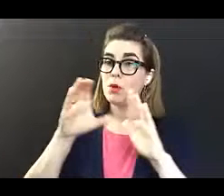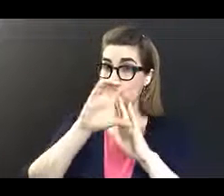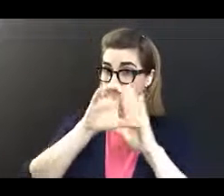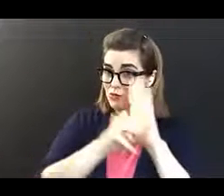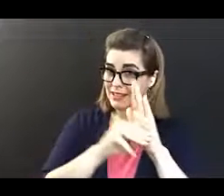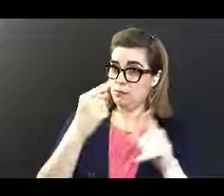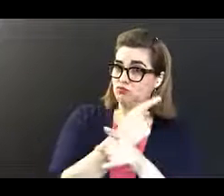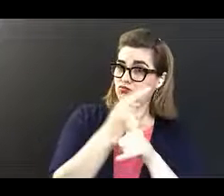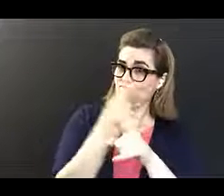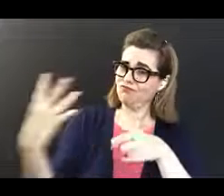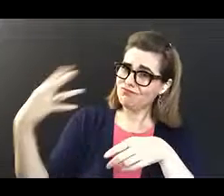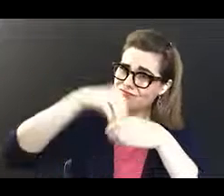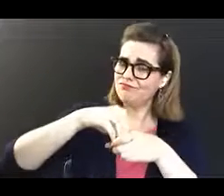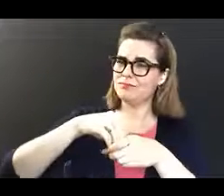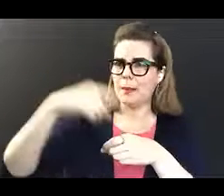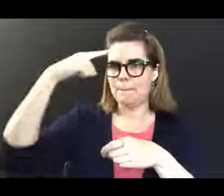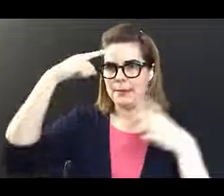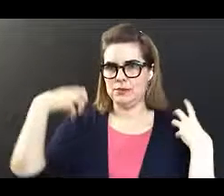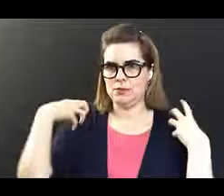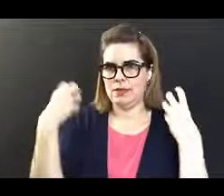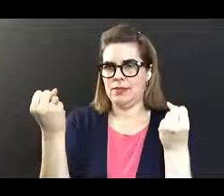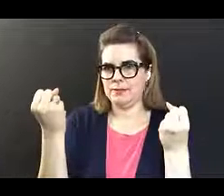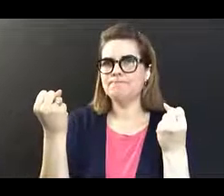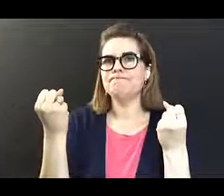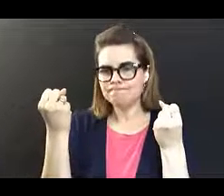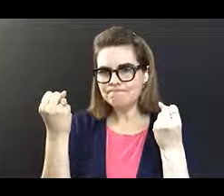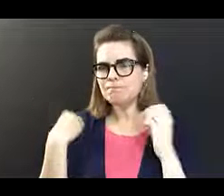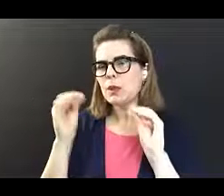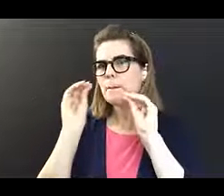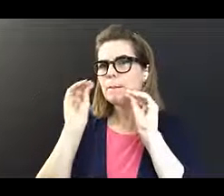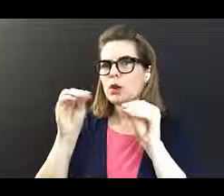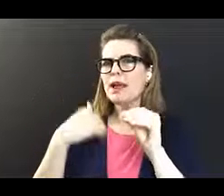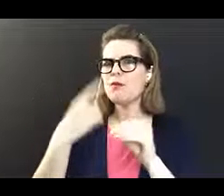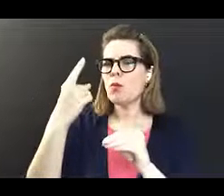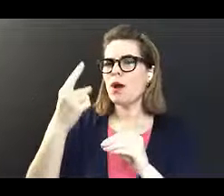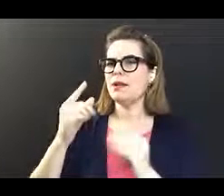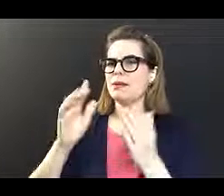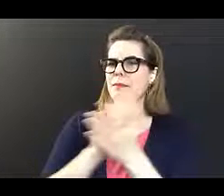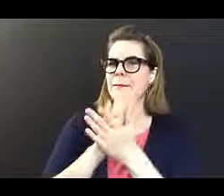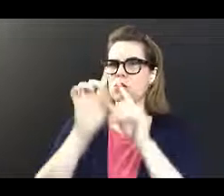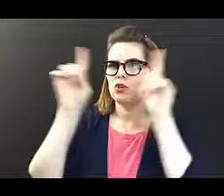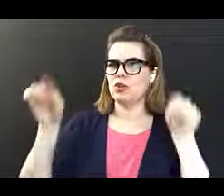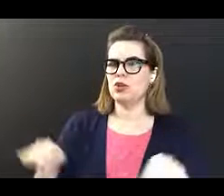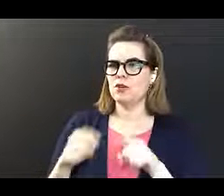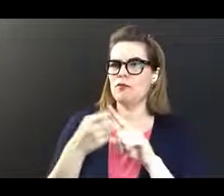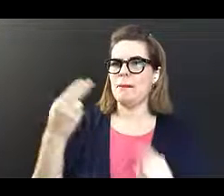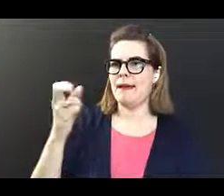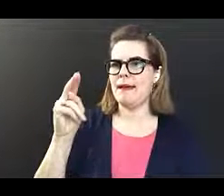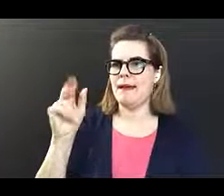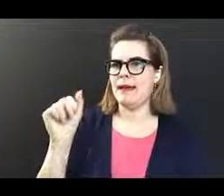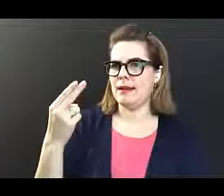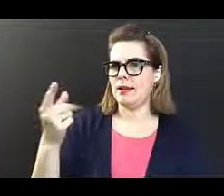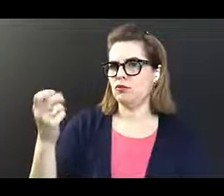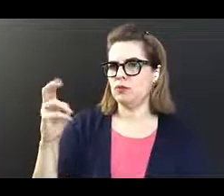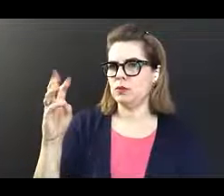So someone will put a link to the chat of an issue paper by one of the co-chairs, Hannah Griswold, about how